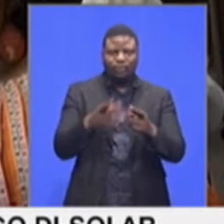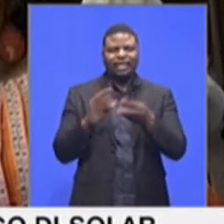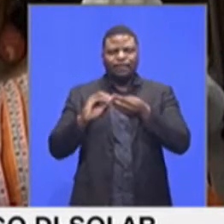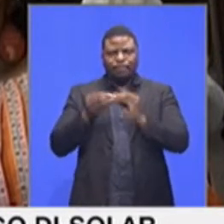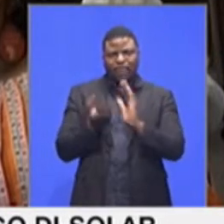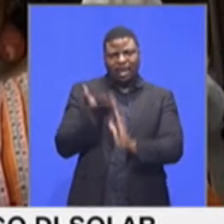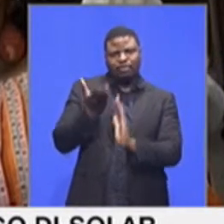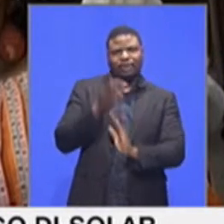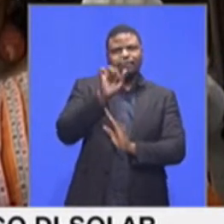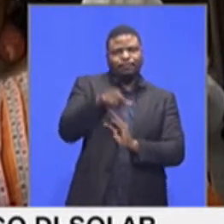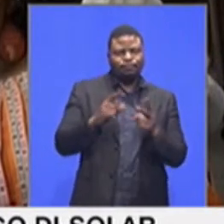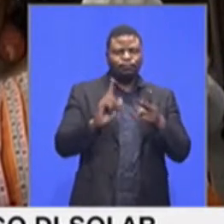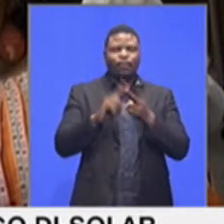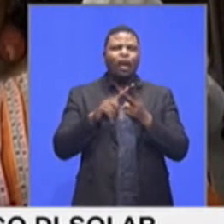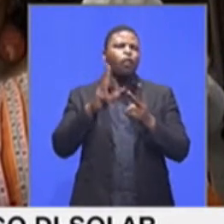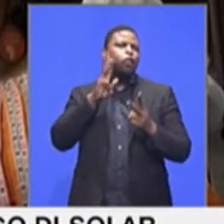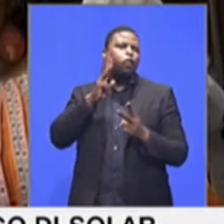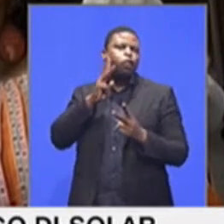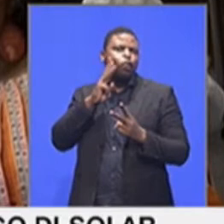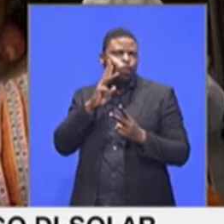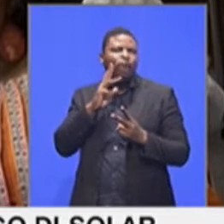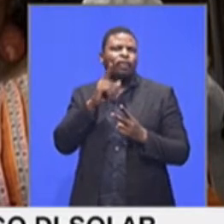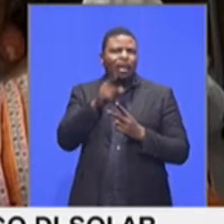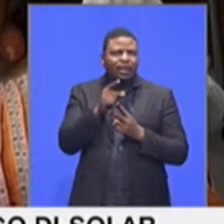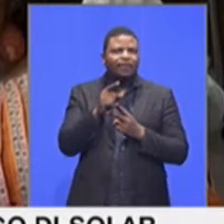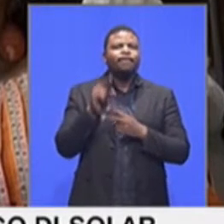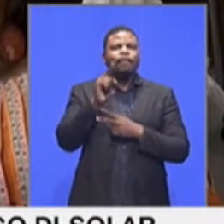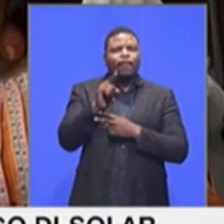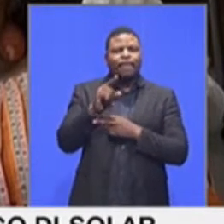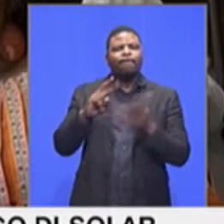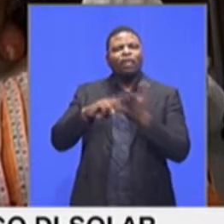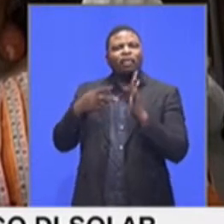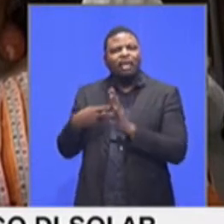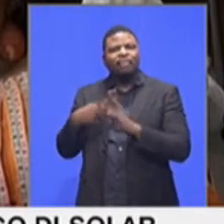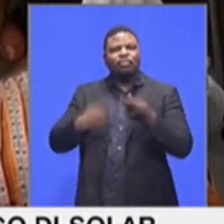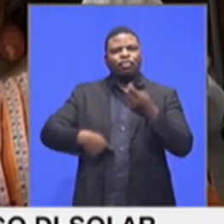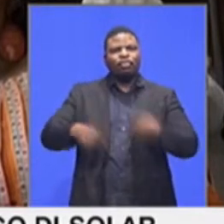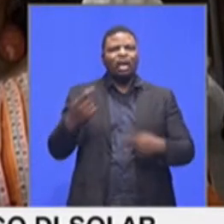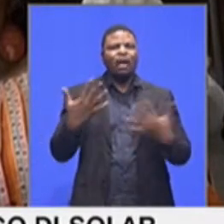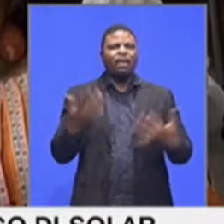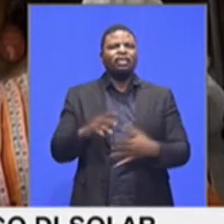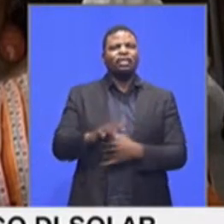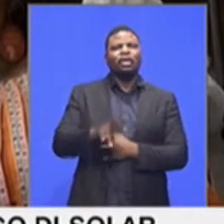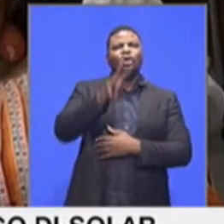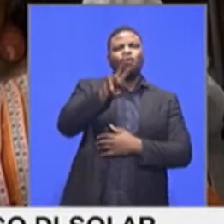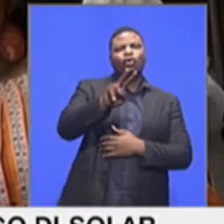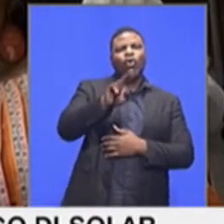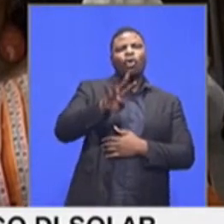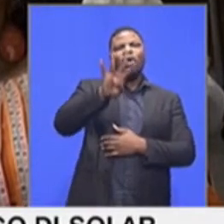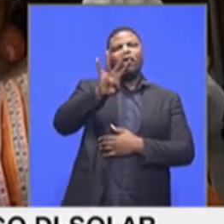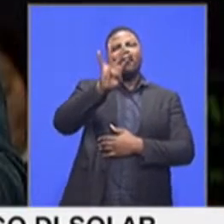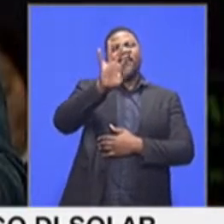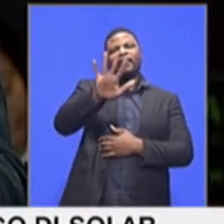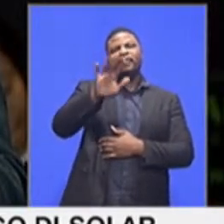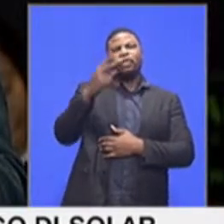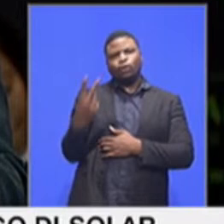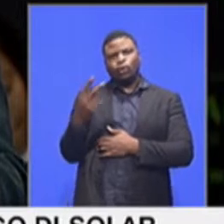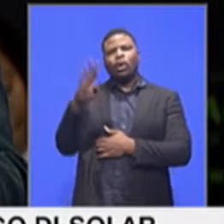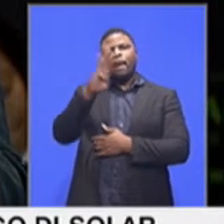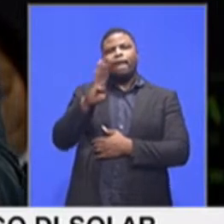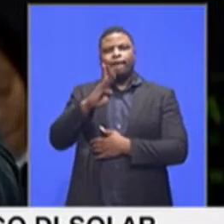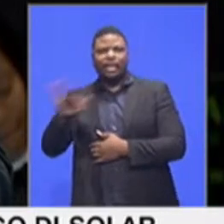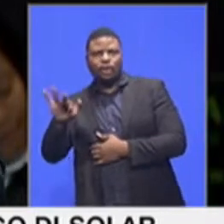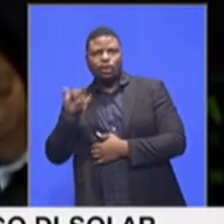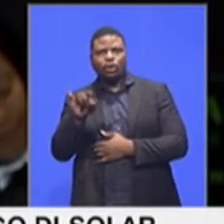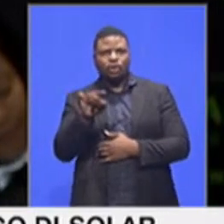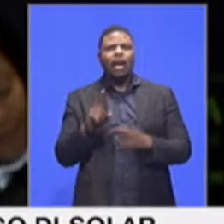Water and sanitation is planned to spend 132.5 billion over the next 3 years, mainly by the